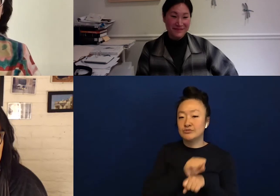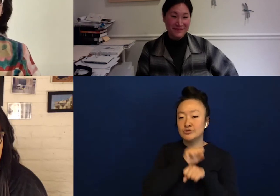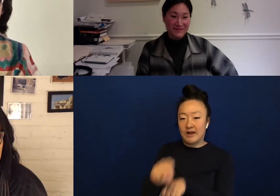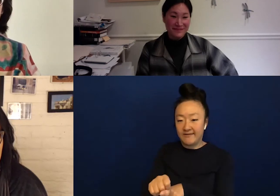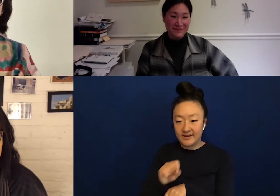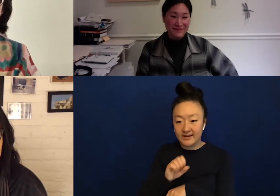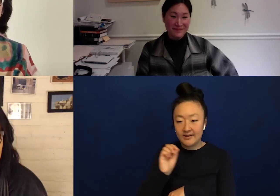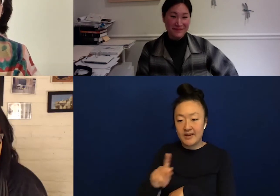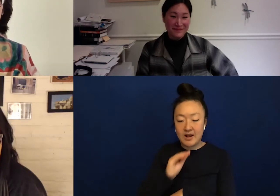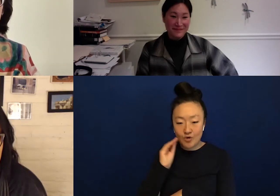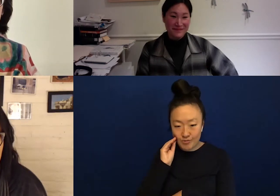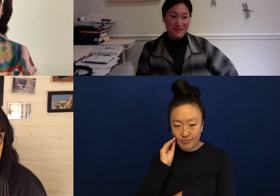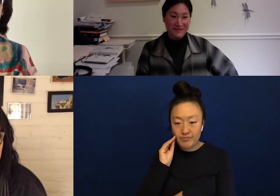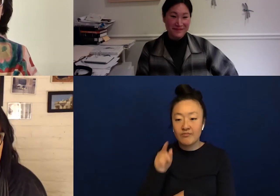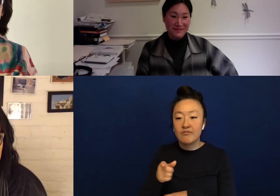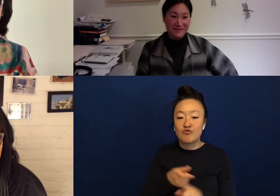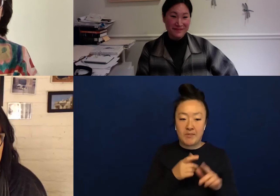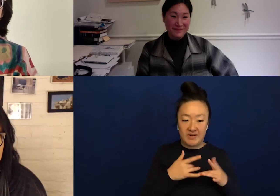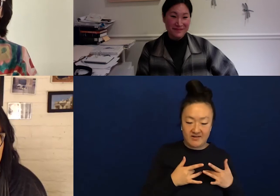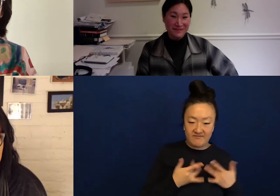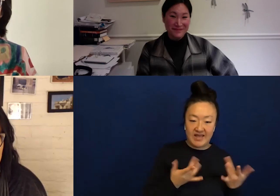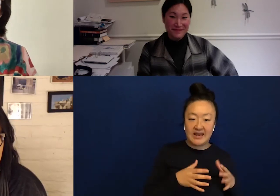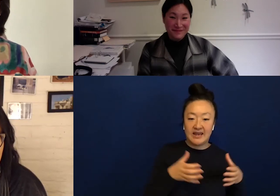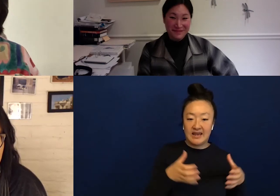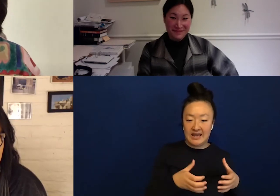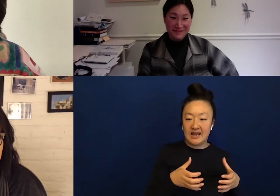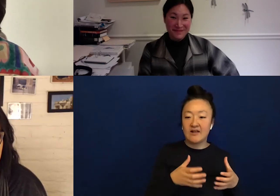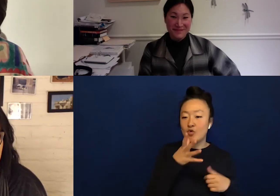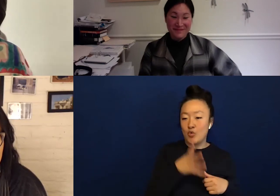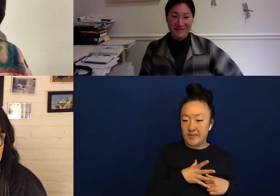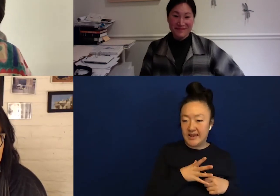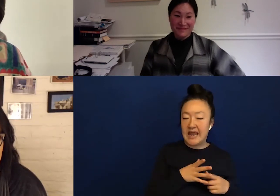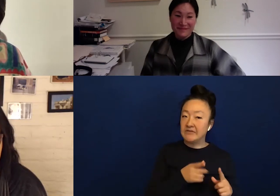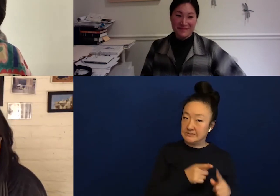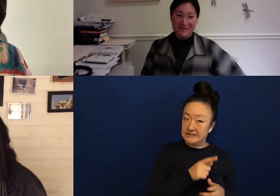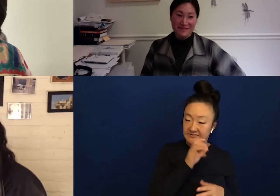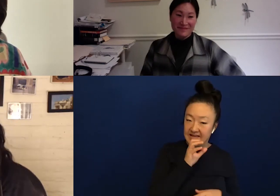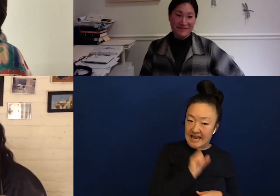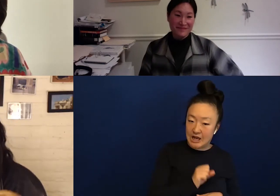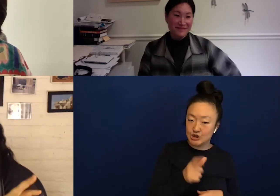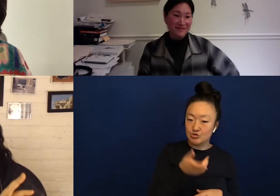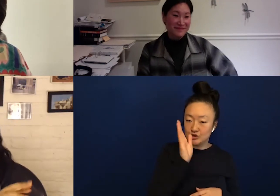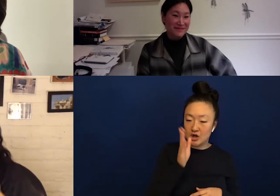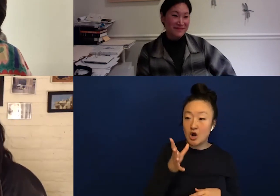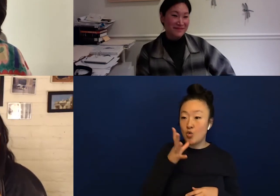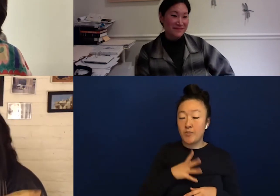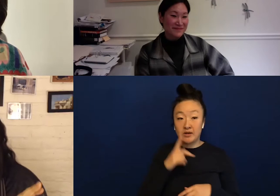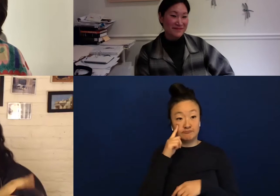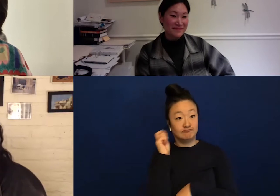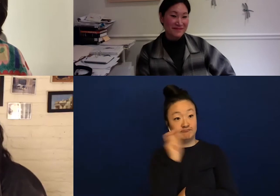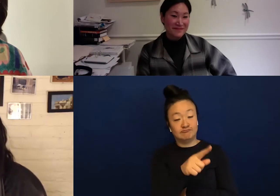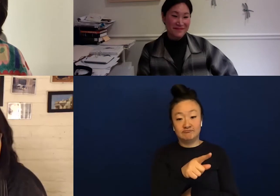that had women of a certain age involved in gardening. She was a talk, And then this woman saw her from across